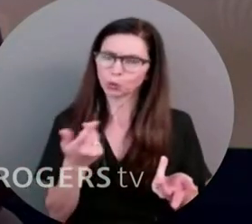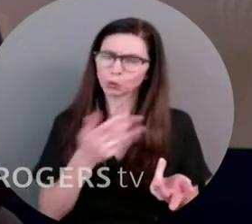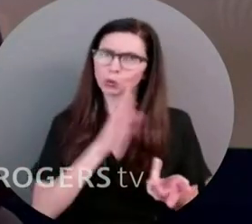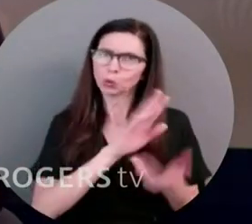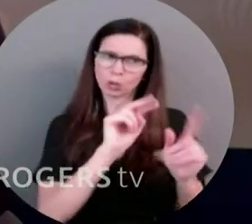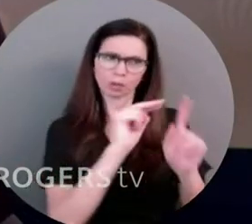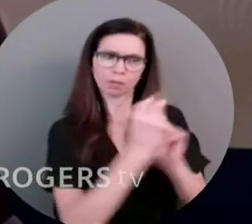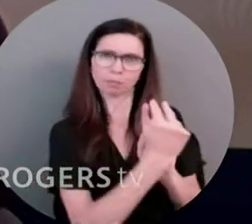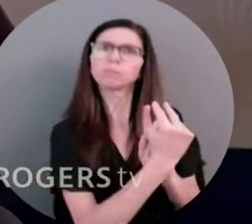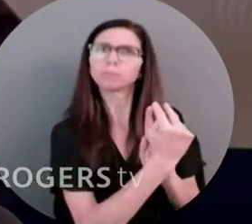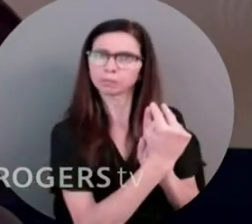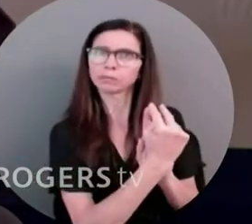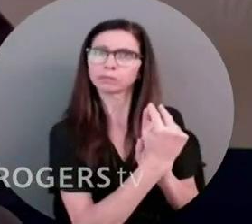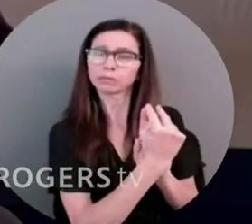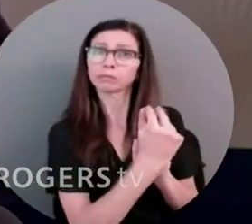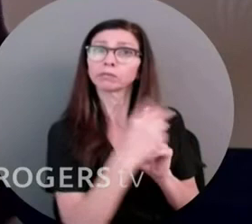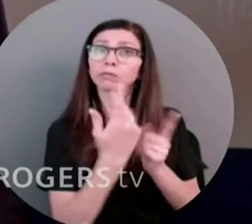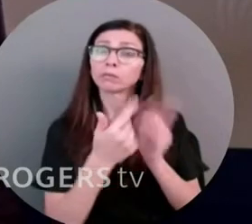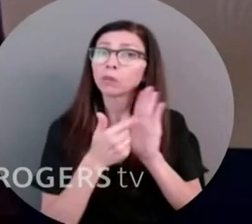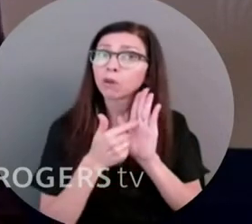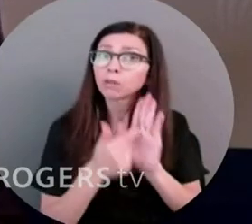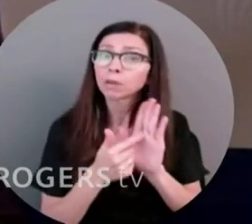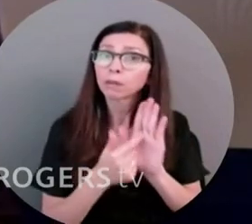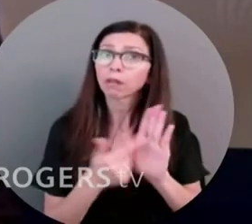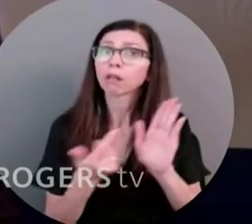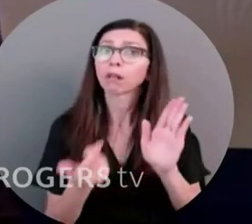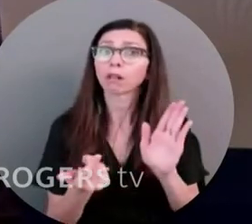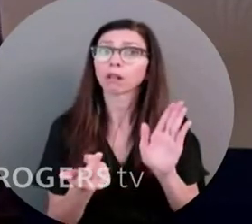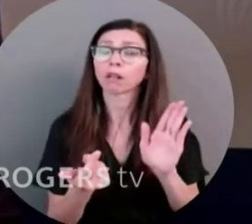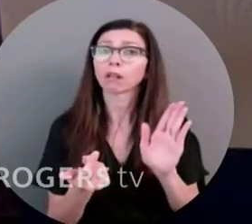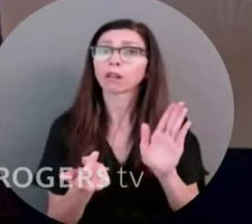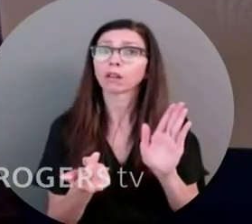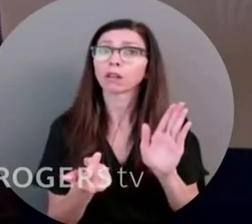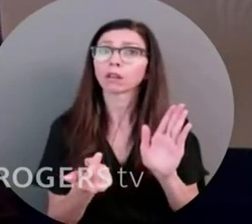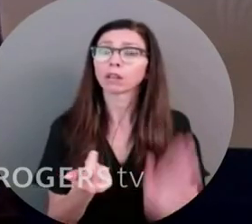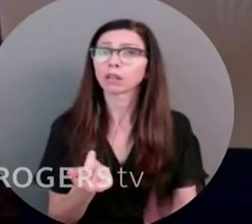about what the Integrity Commission had to say today